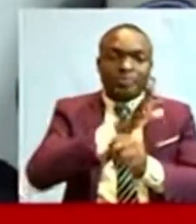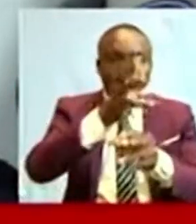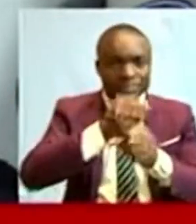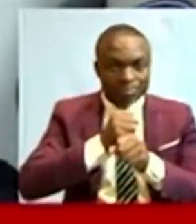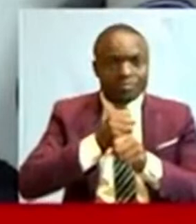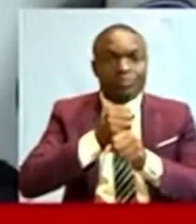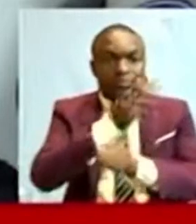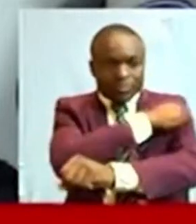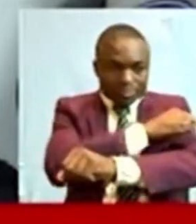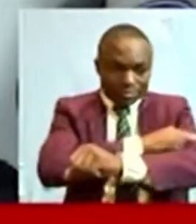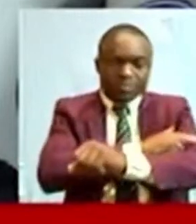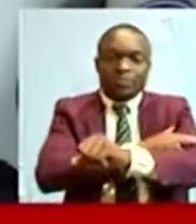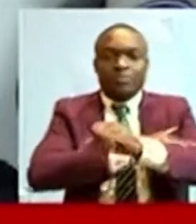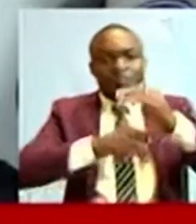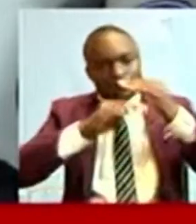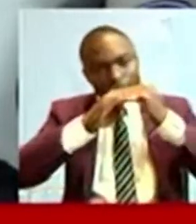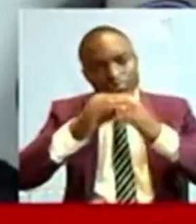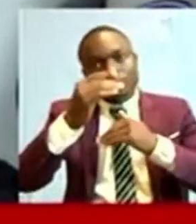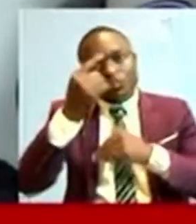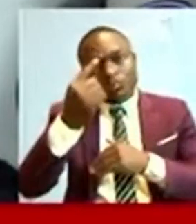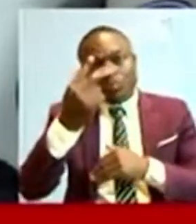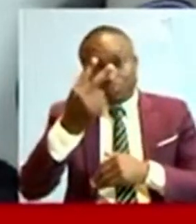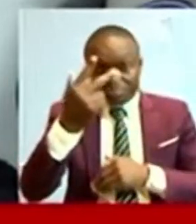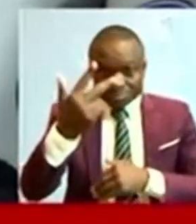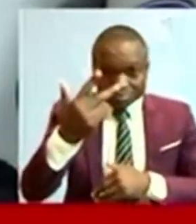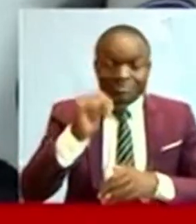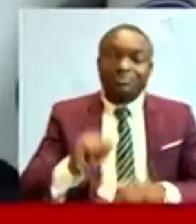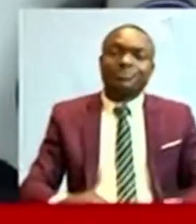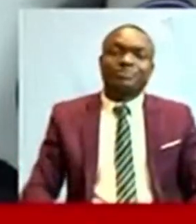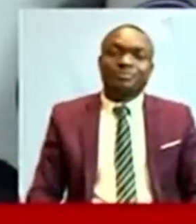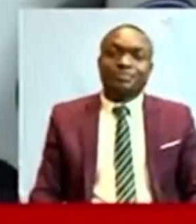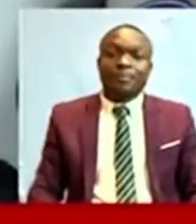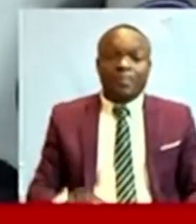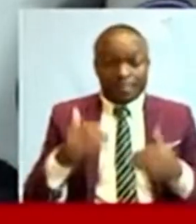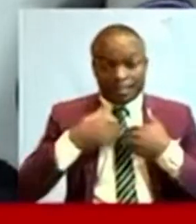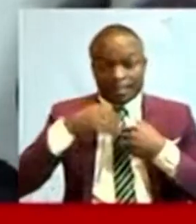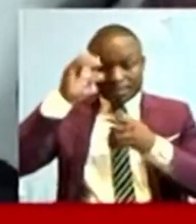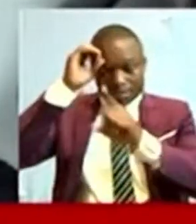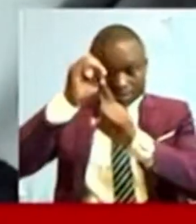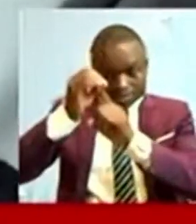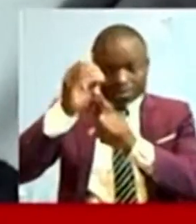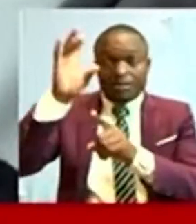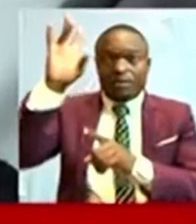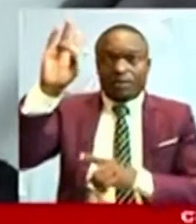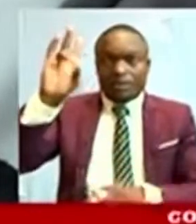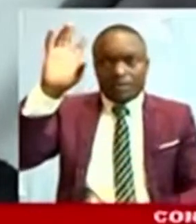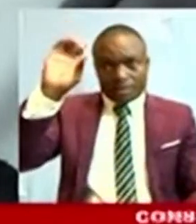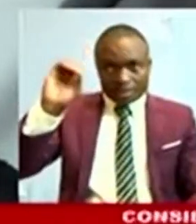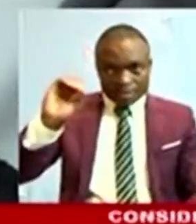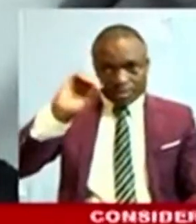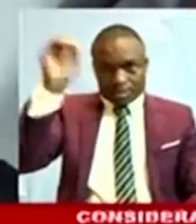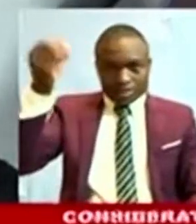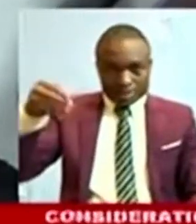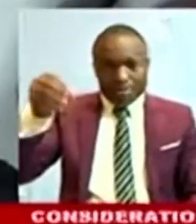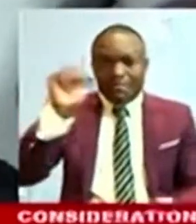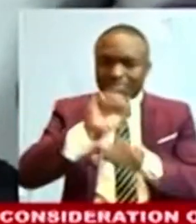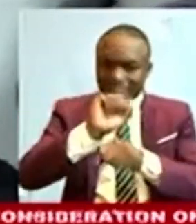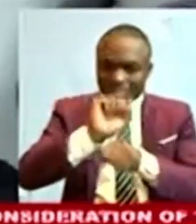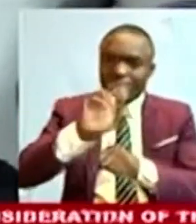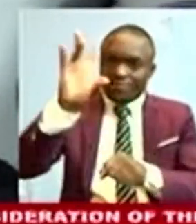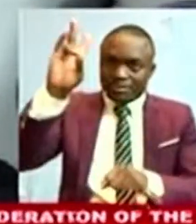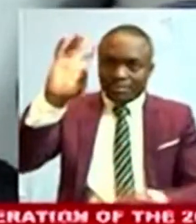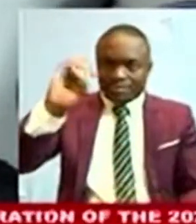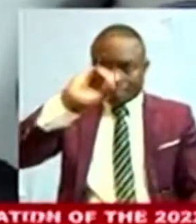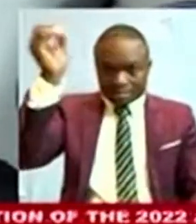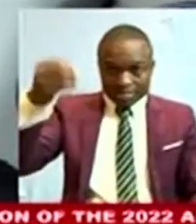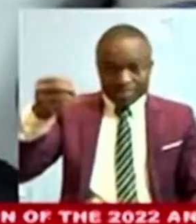level 1, 2, and 3, we had a target of 70%, the performance of 70%. This